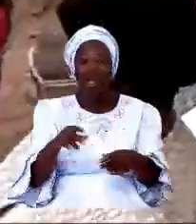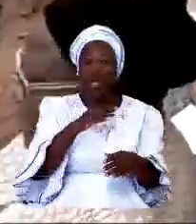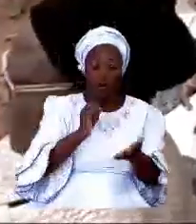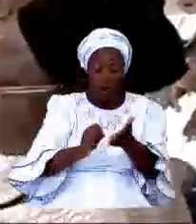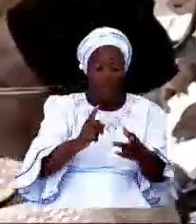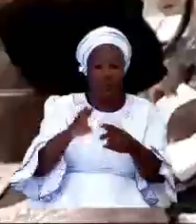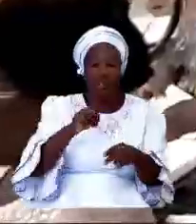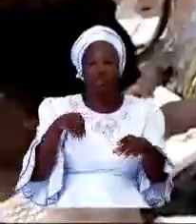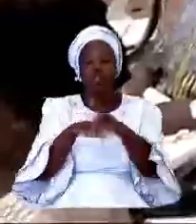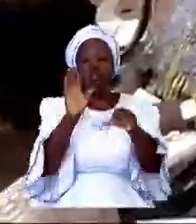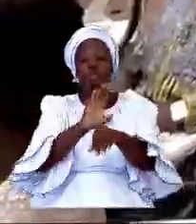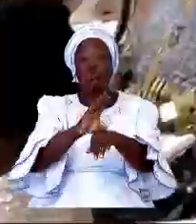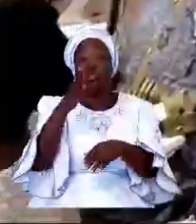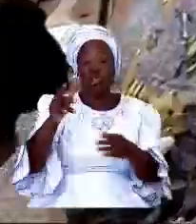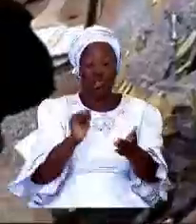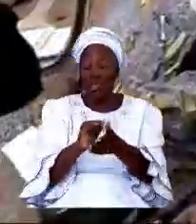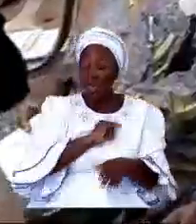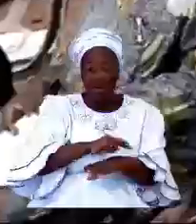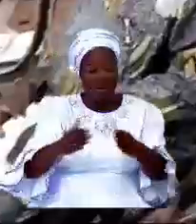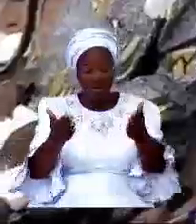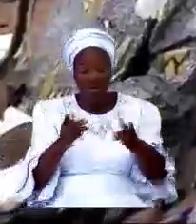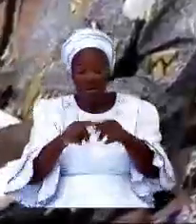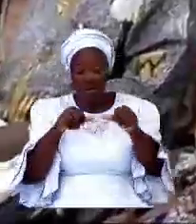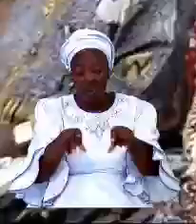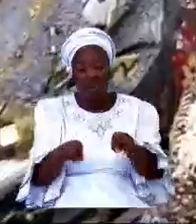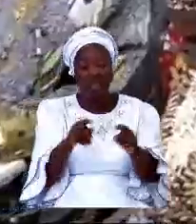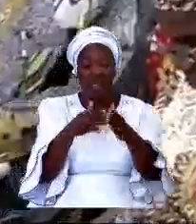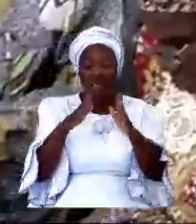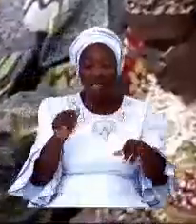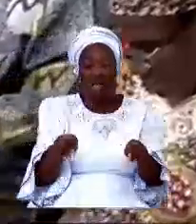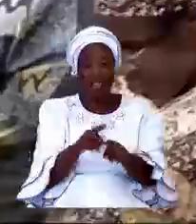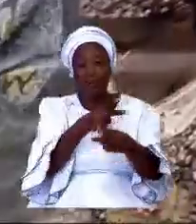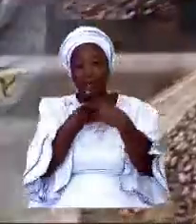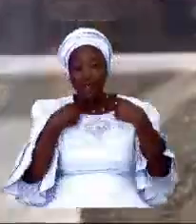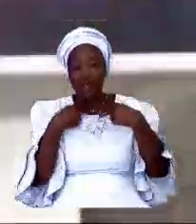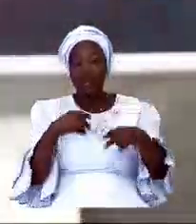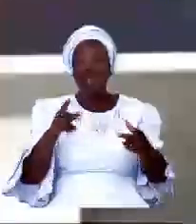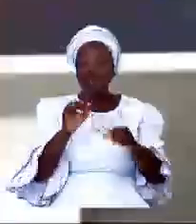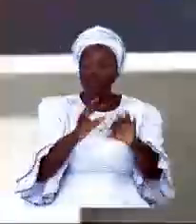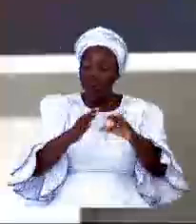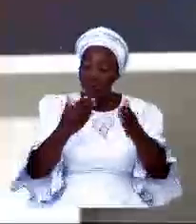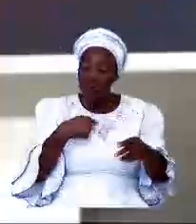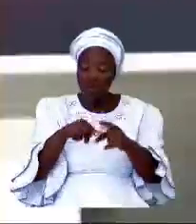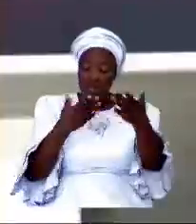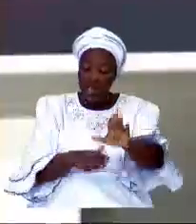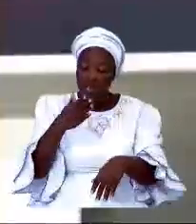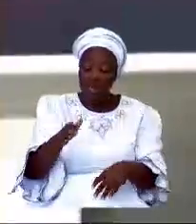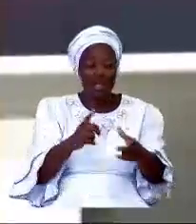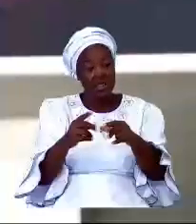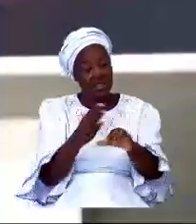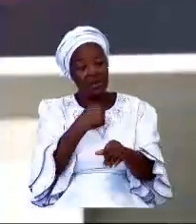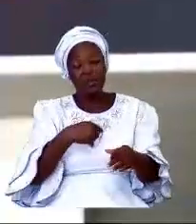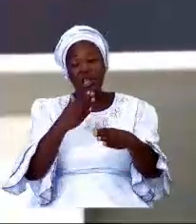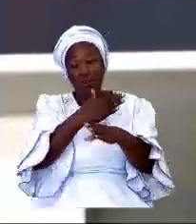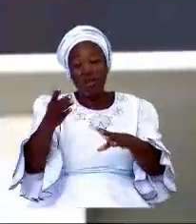write to them at the headquarters. If you love me and you don't want me to waste here, you don't want to die here, take me